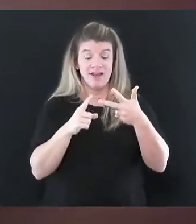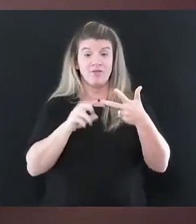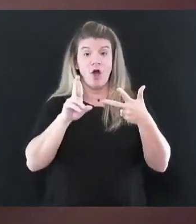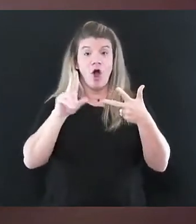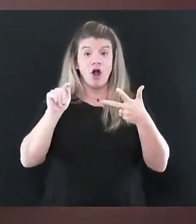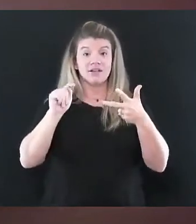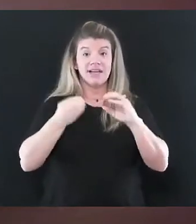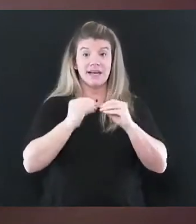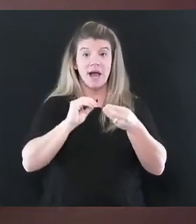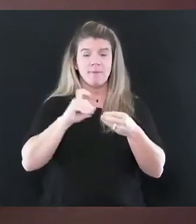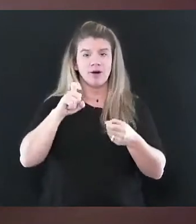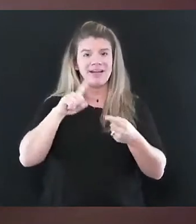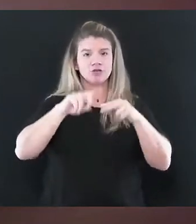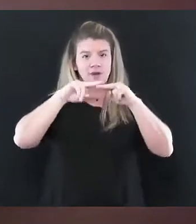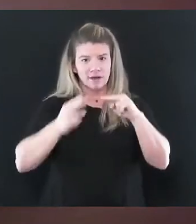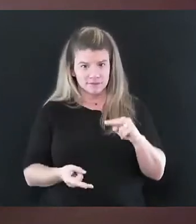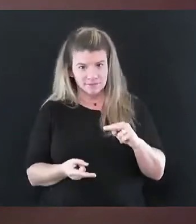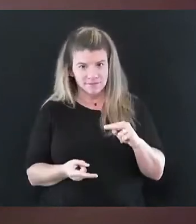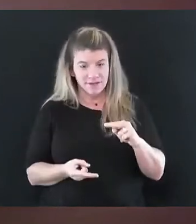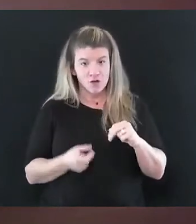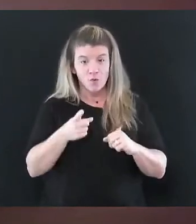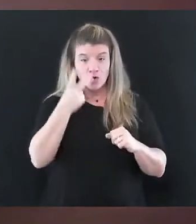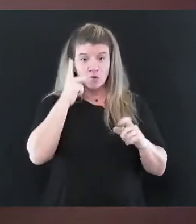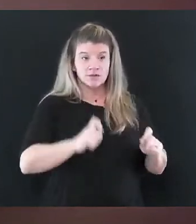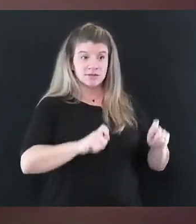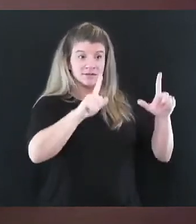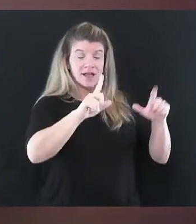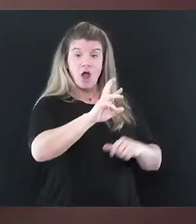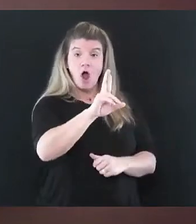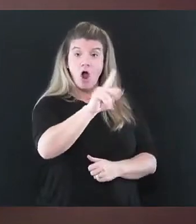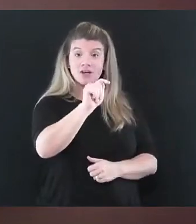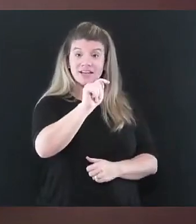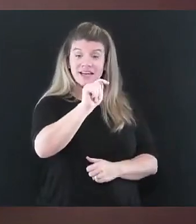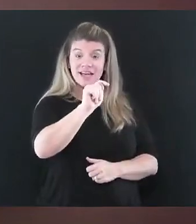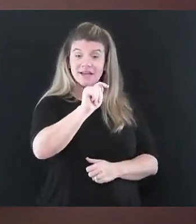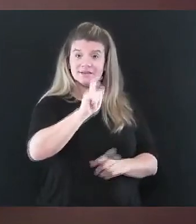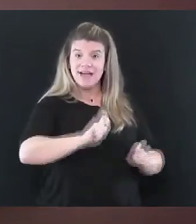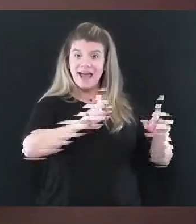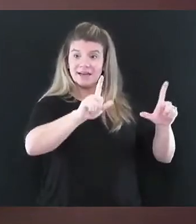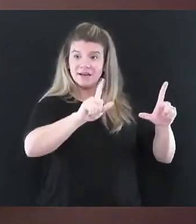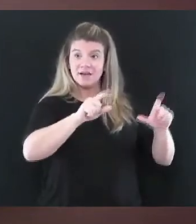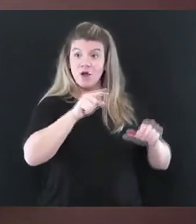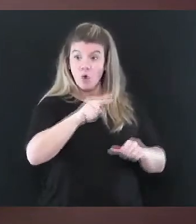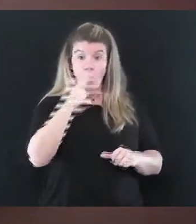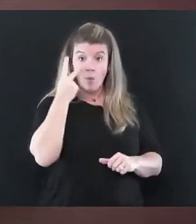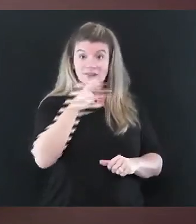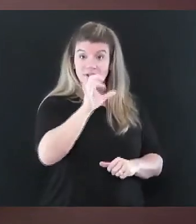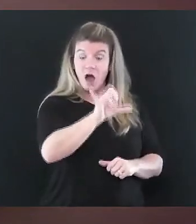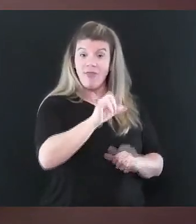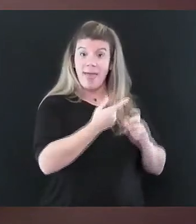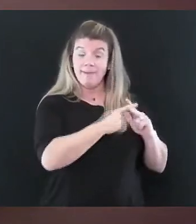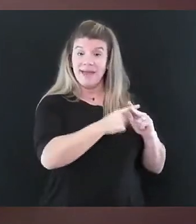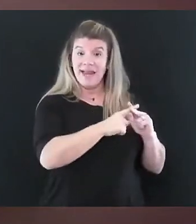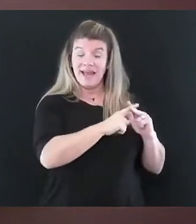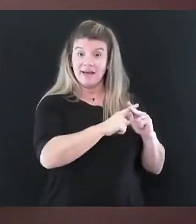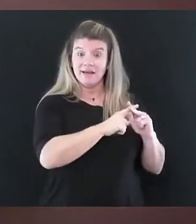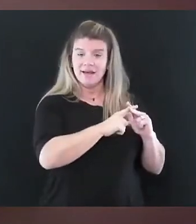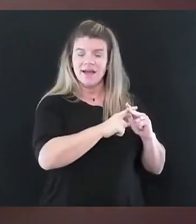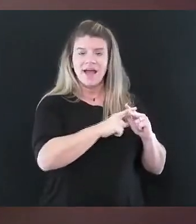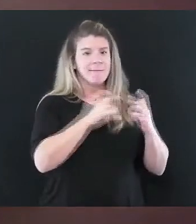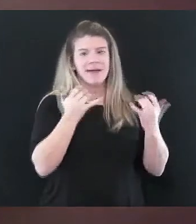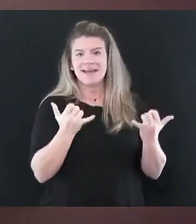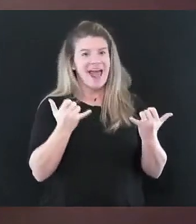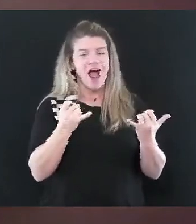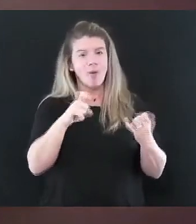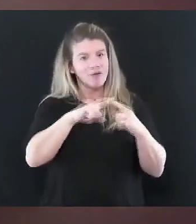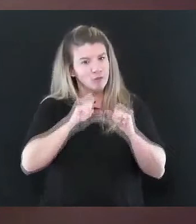down. And on the RT Live site, we did see that initially. And of course, we want to make sure that we are protecting